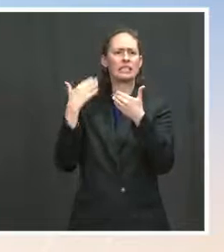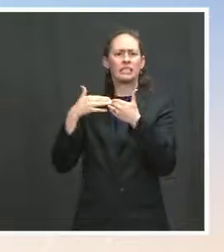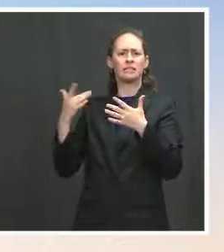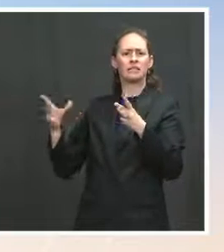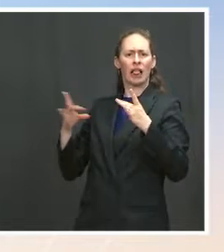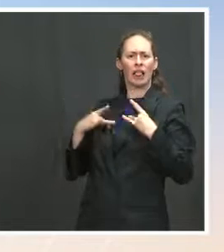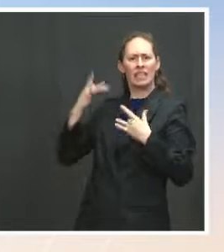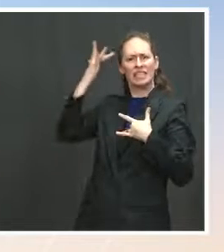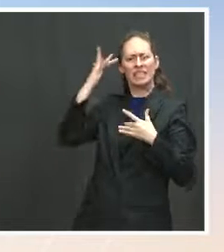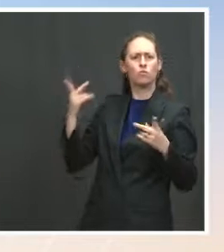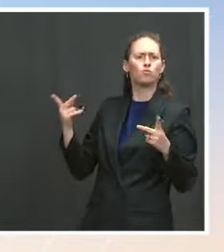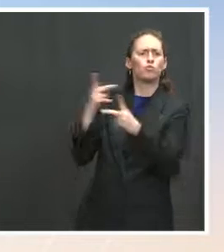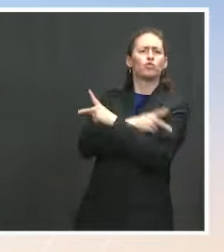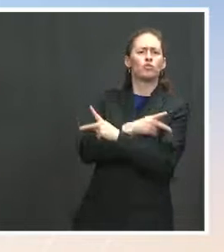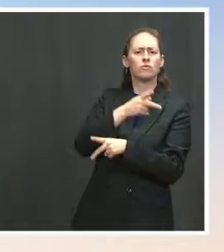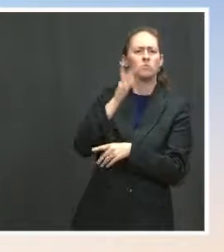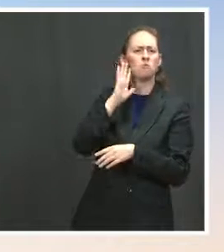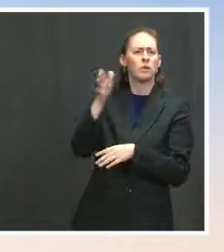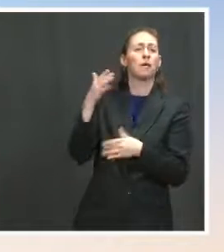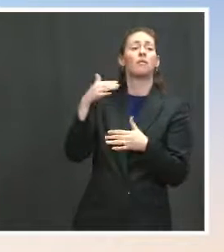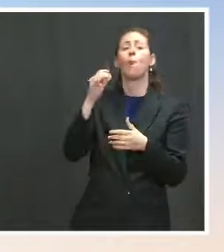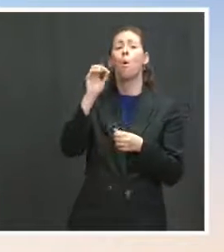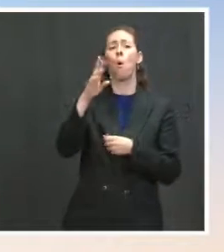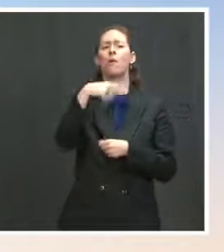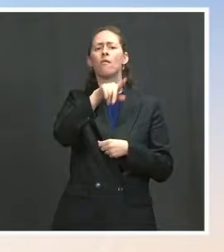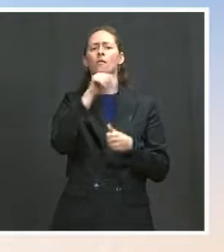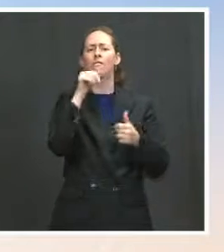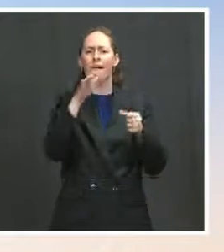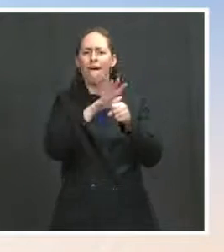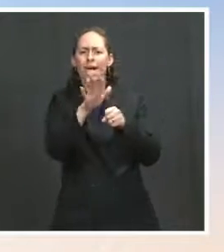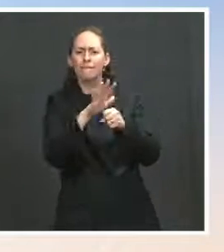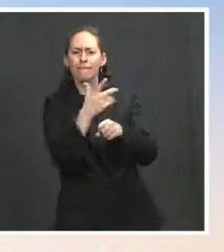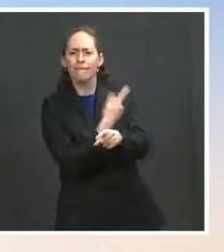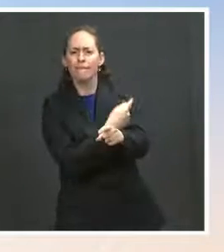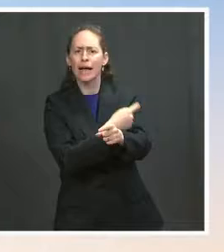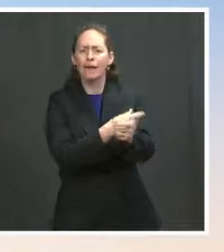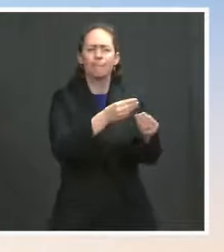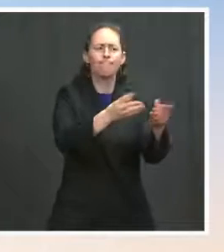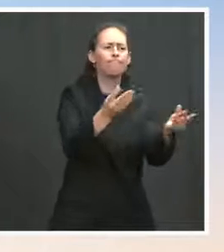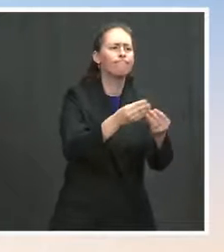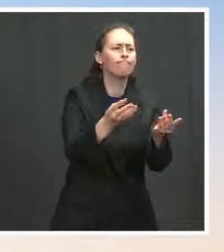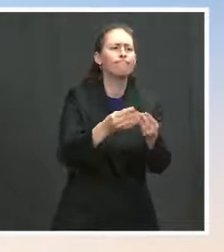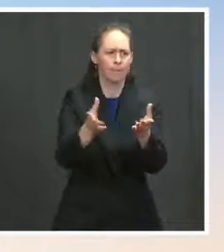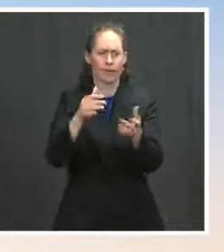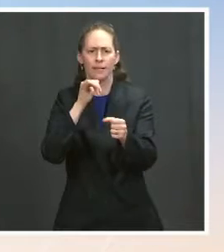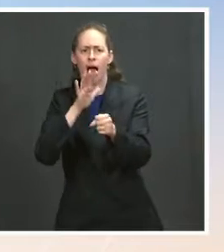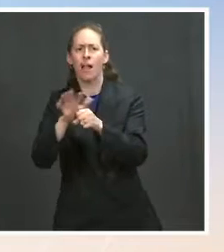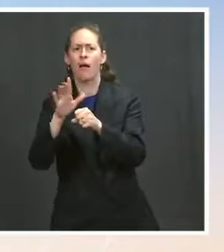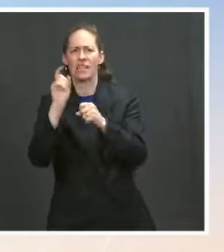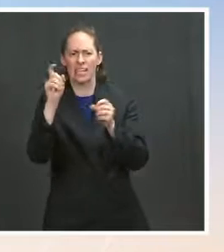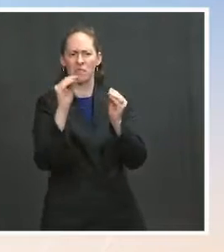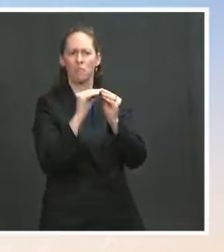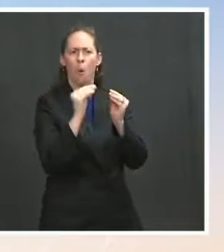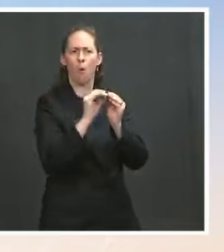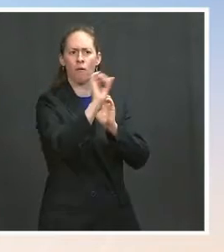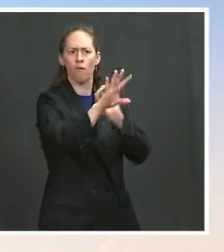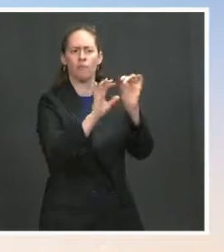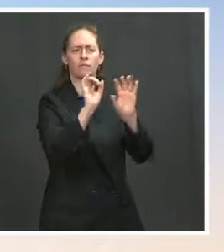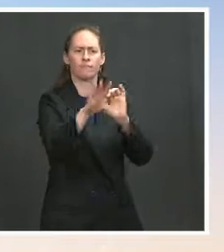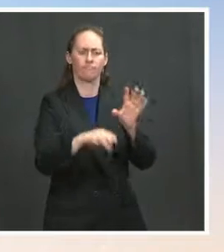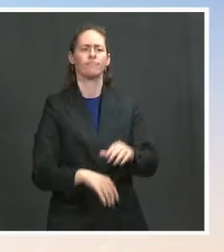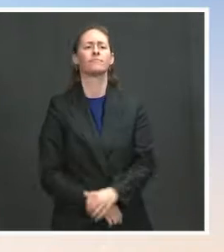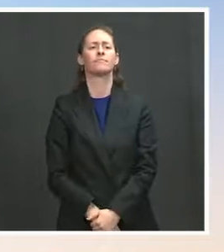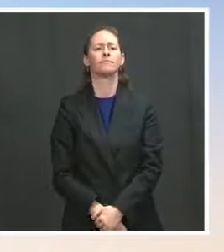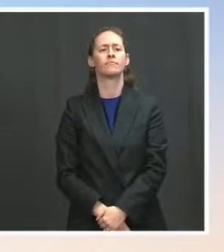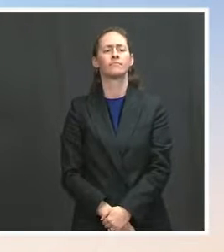And finally, as the president said, we will not use our vaccine supply and the doses we're sharing with the world to secure favors from